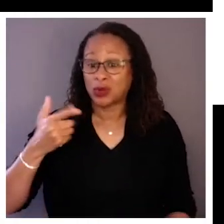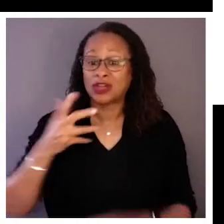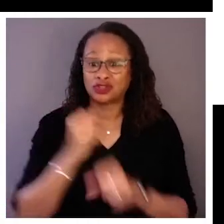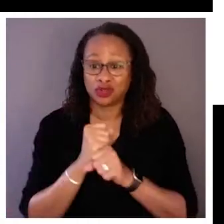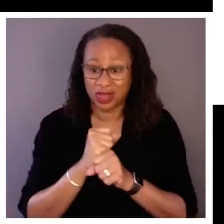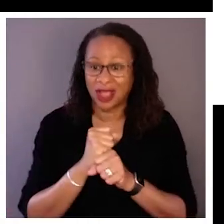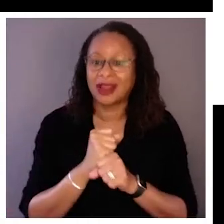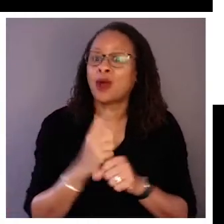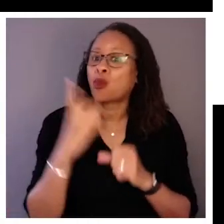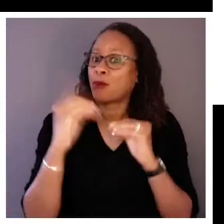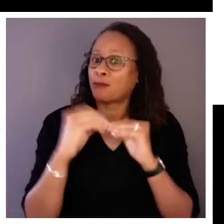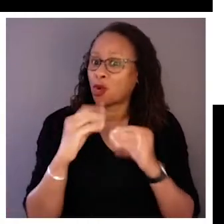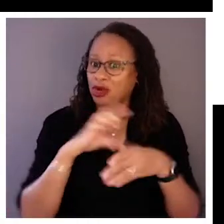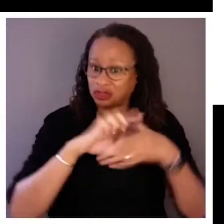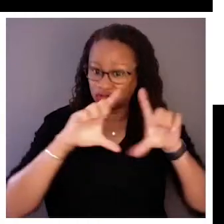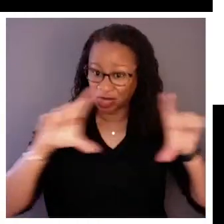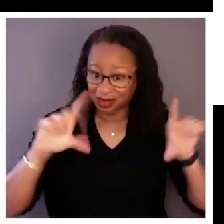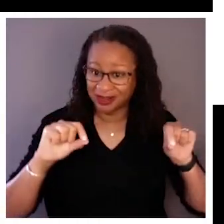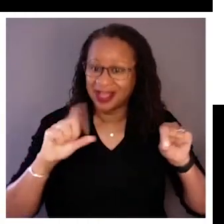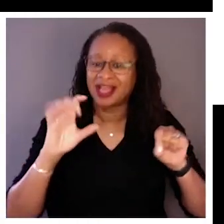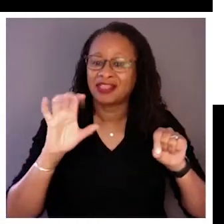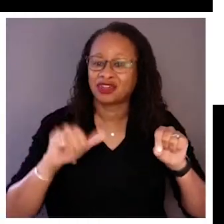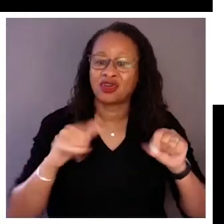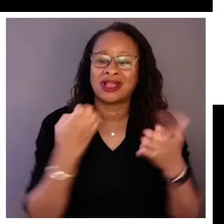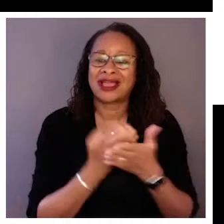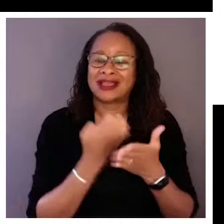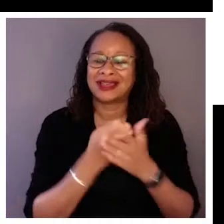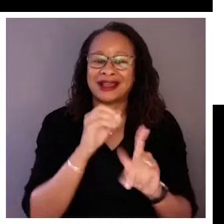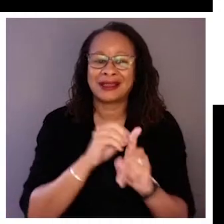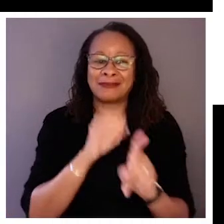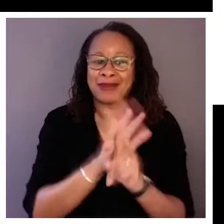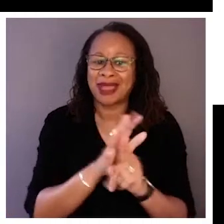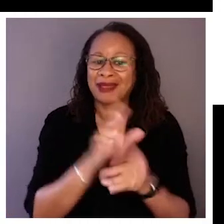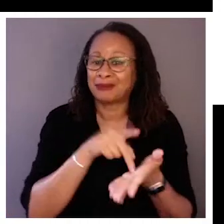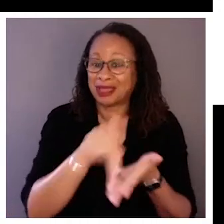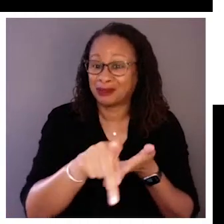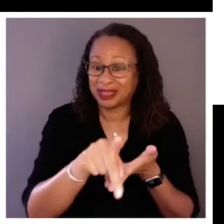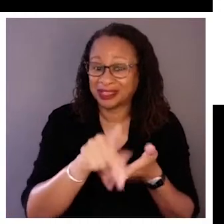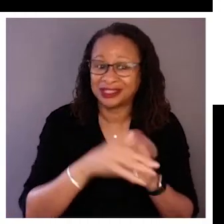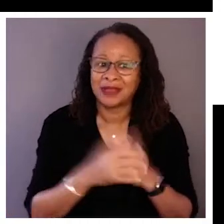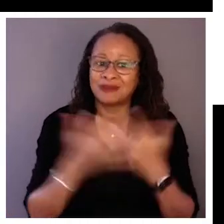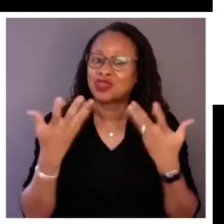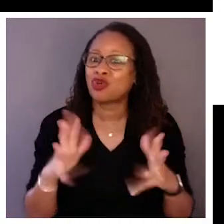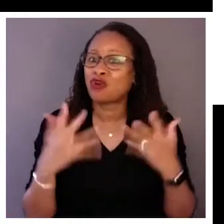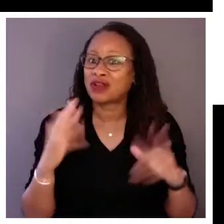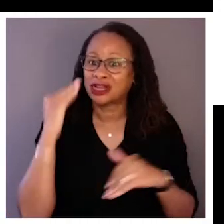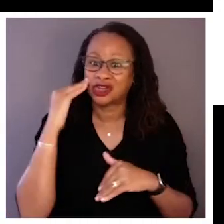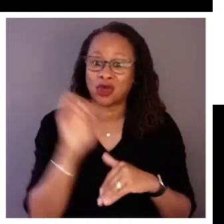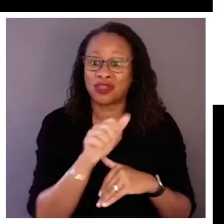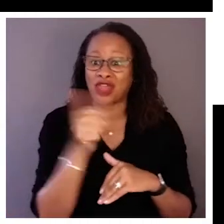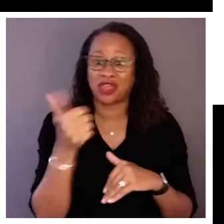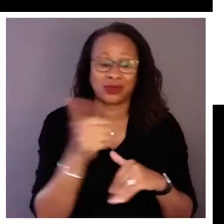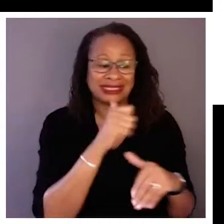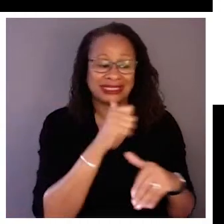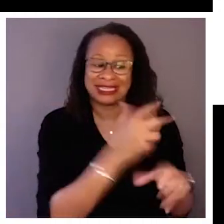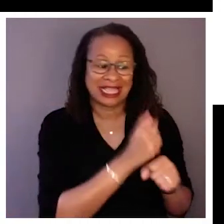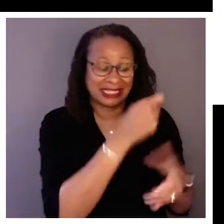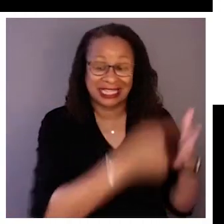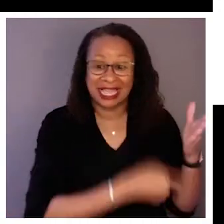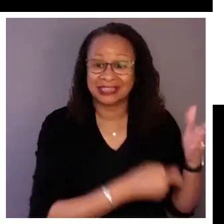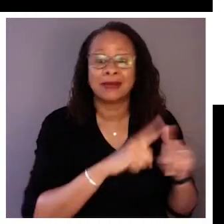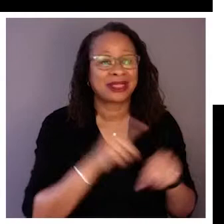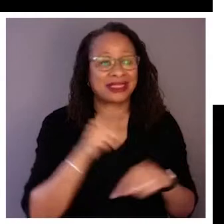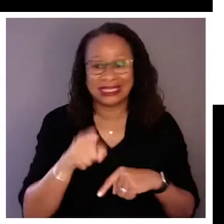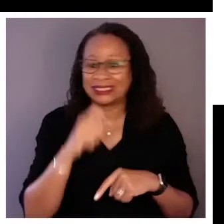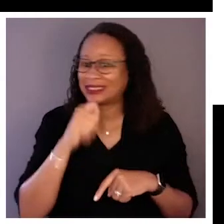impact payment, as the others were. And now you already know that the others weren't taxable. Well, neither is this,